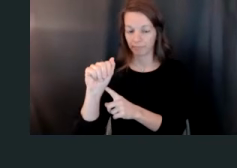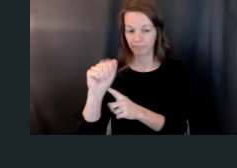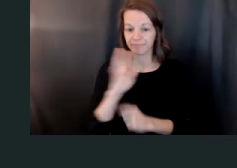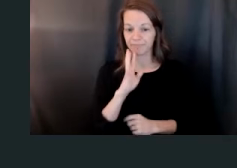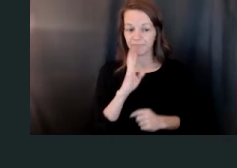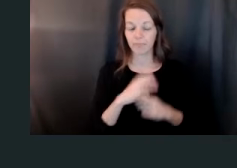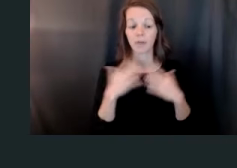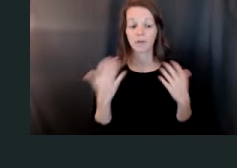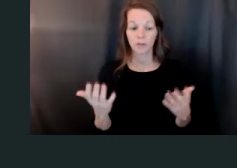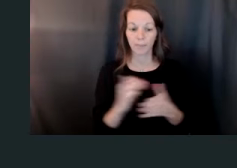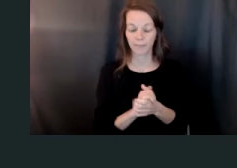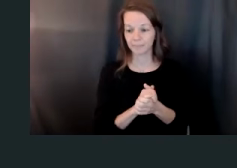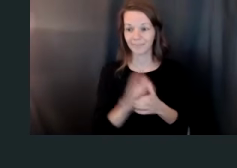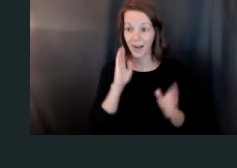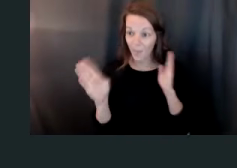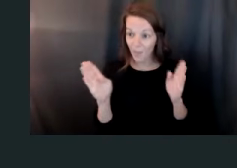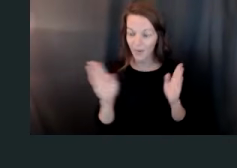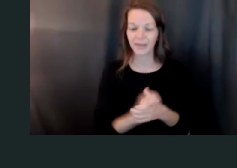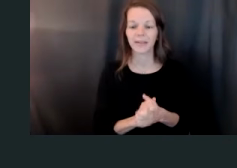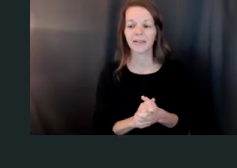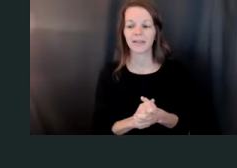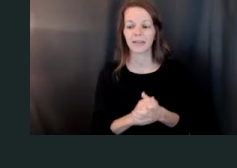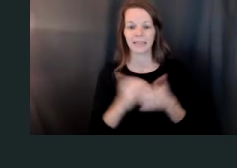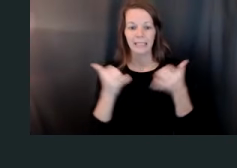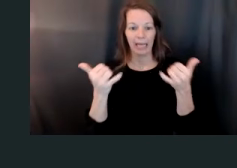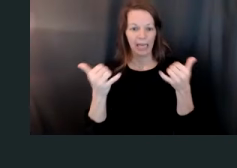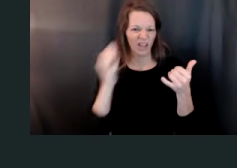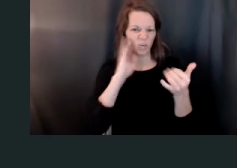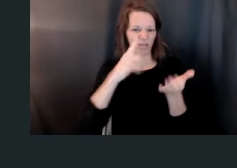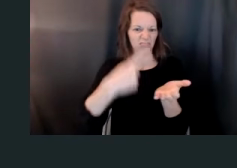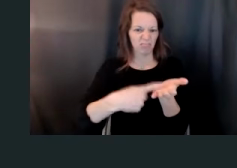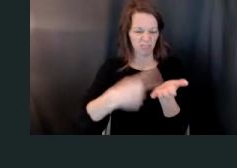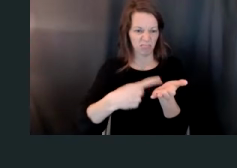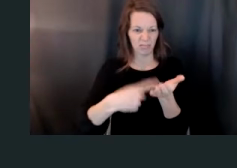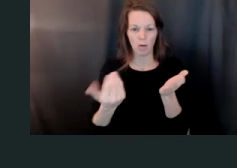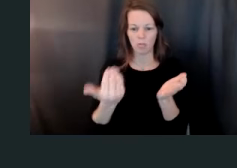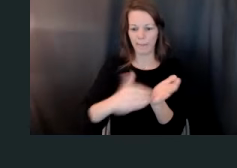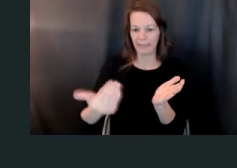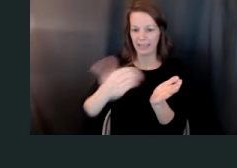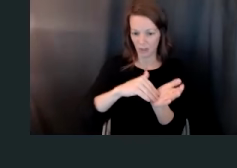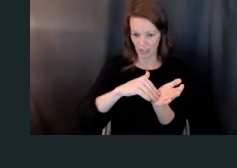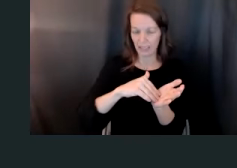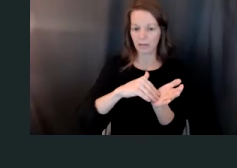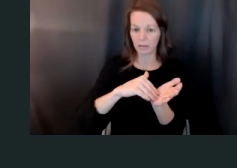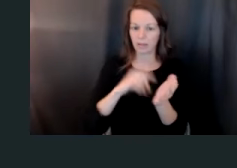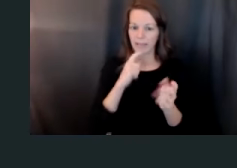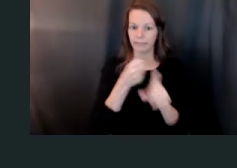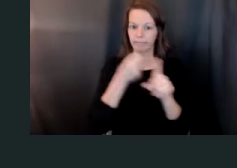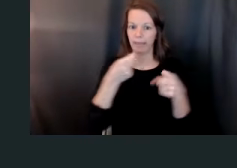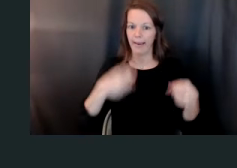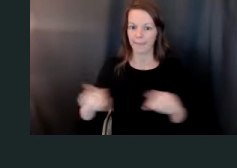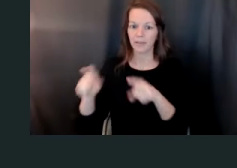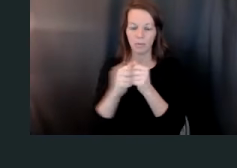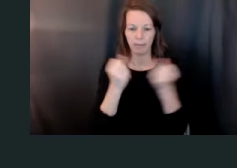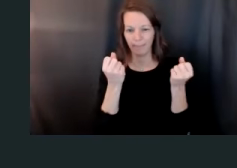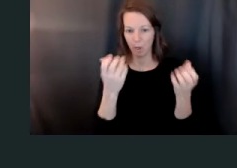Okay, so hello. Today I'll be discussing repetition as it occurs across